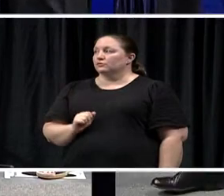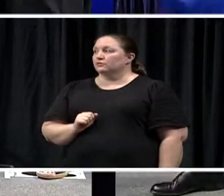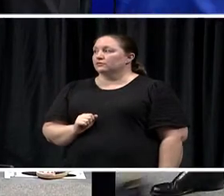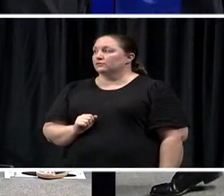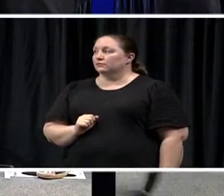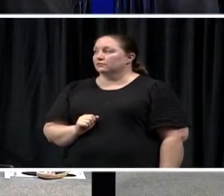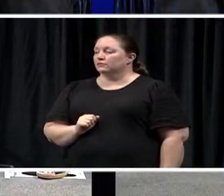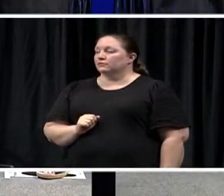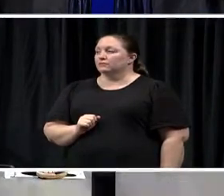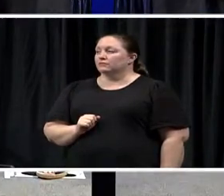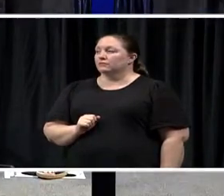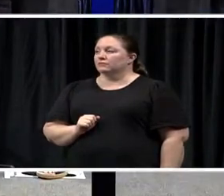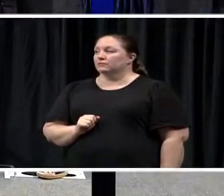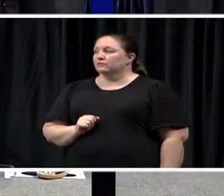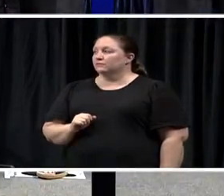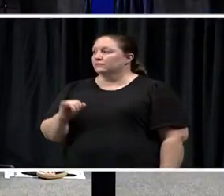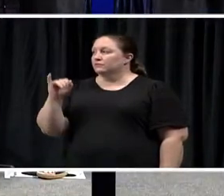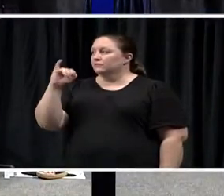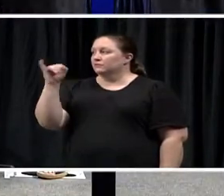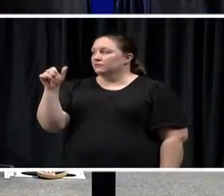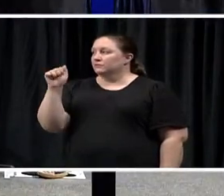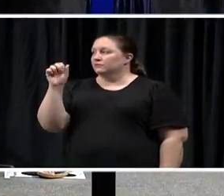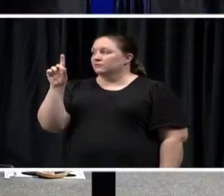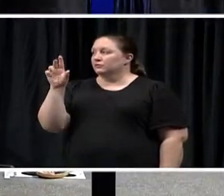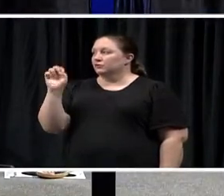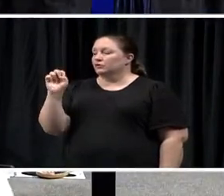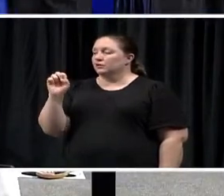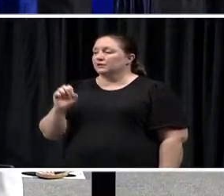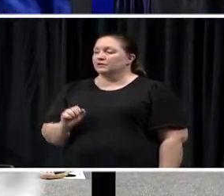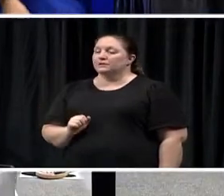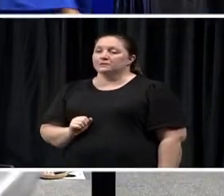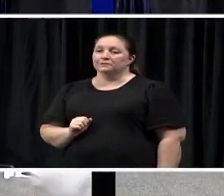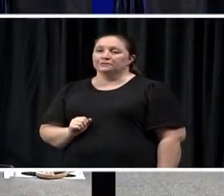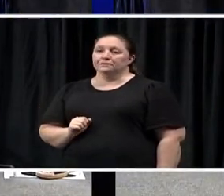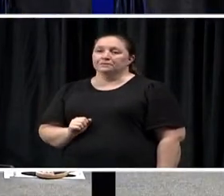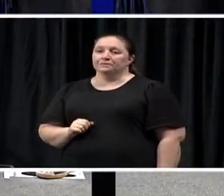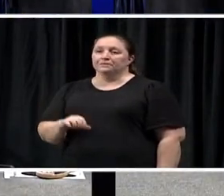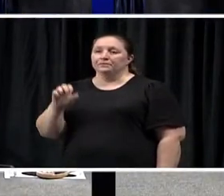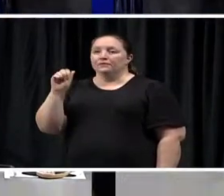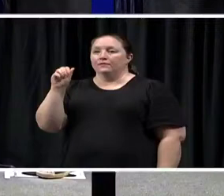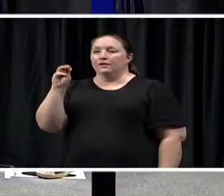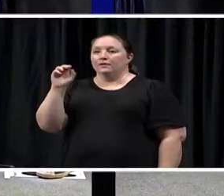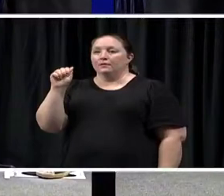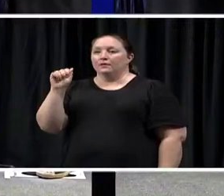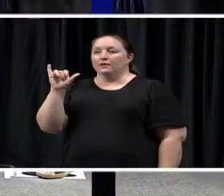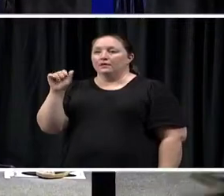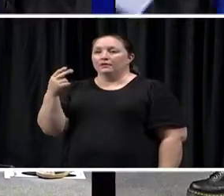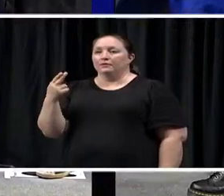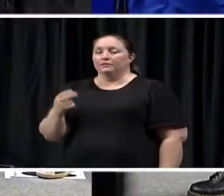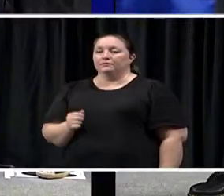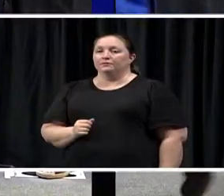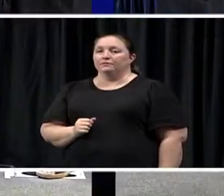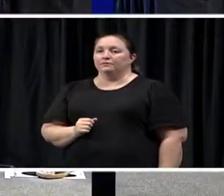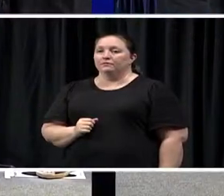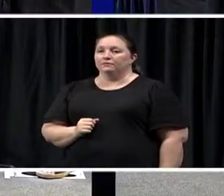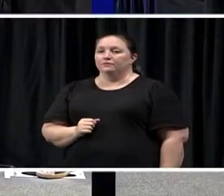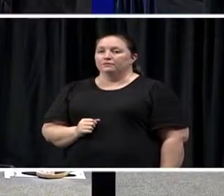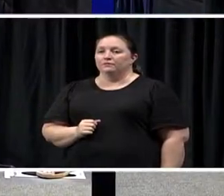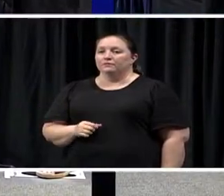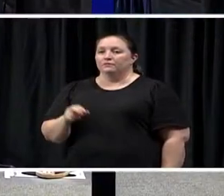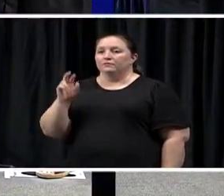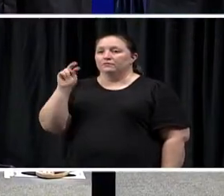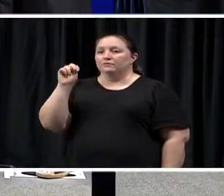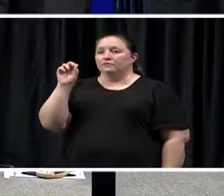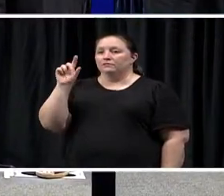Brooks. Jade Isabella Bruce. Amaya Lene Carpenter.